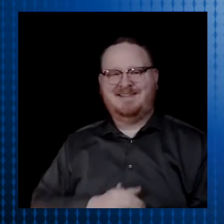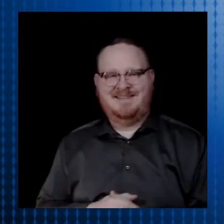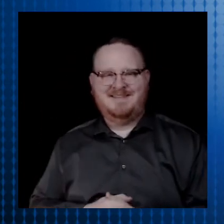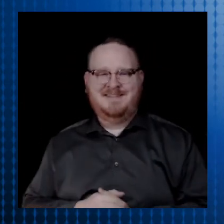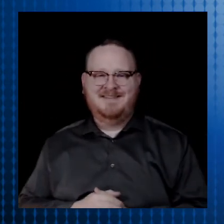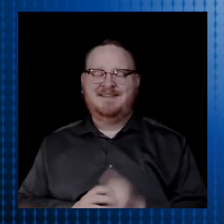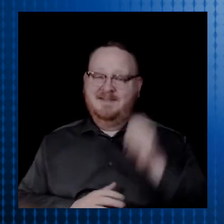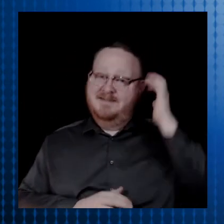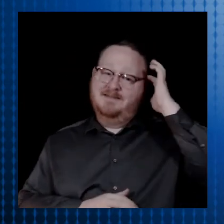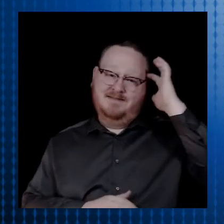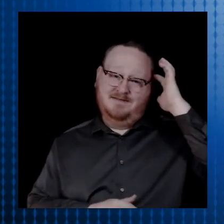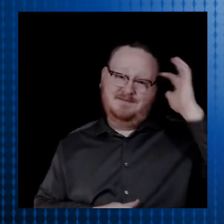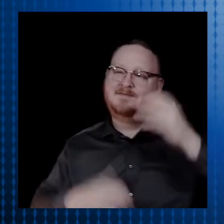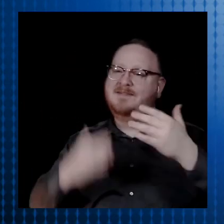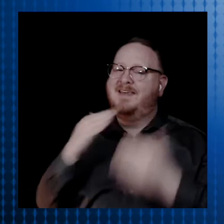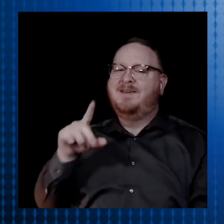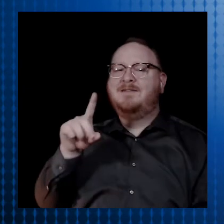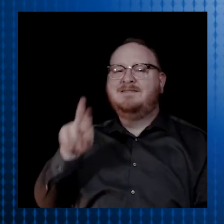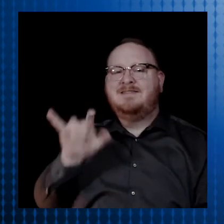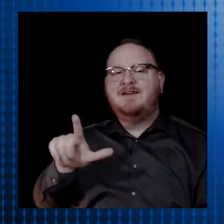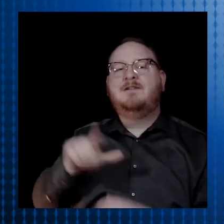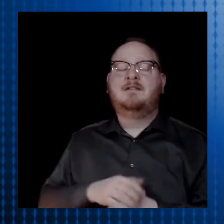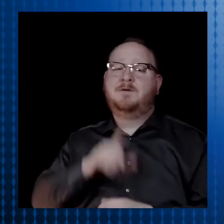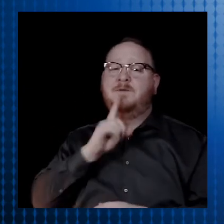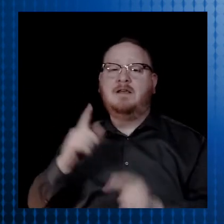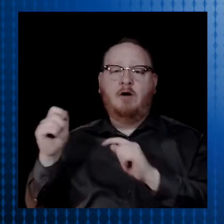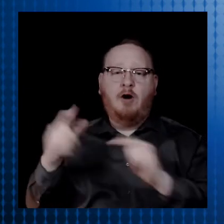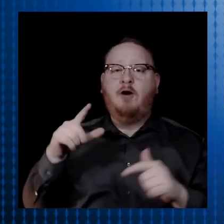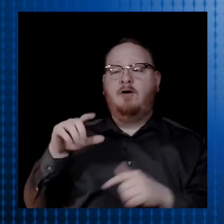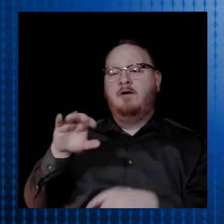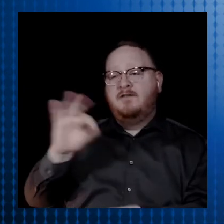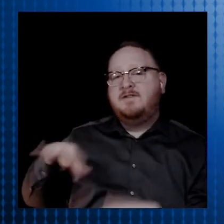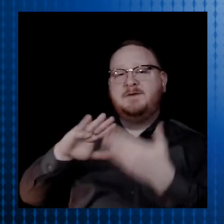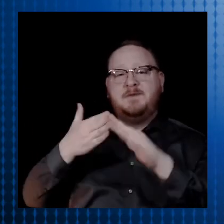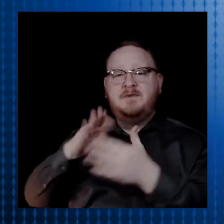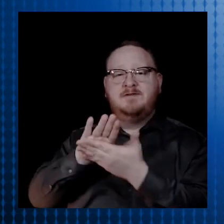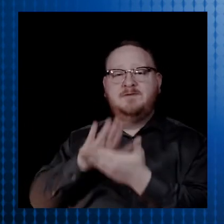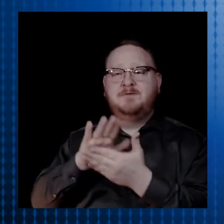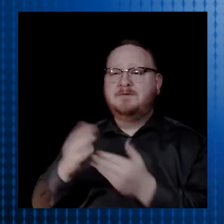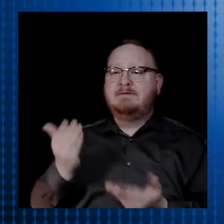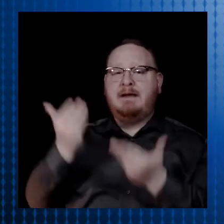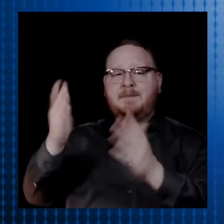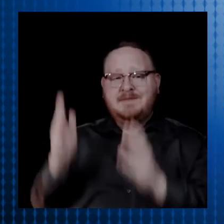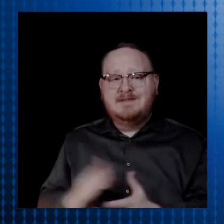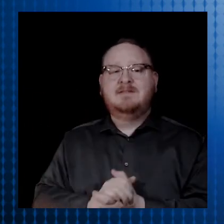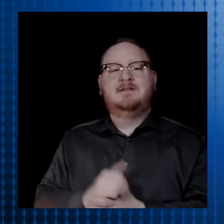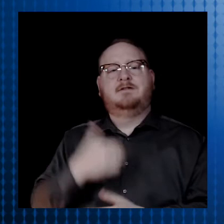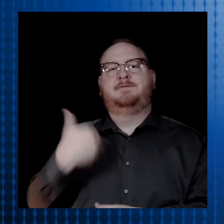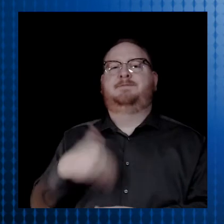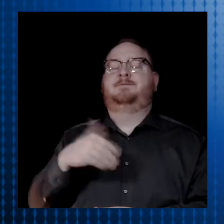Oh, congratulations to all my fellow Flint Community Schools nominees tonight. I was just impressed